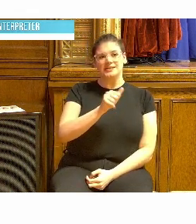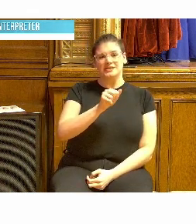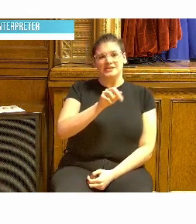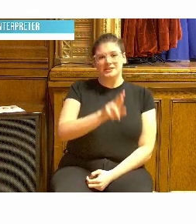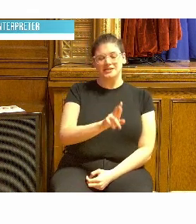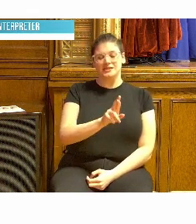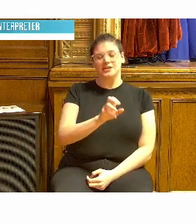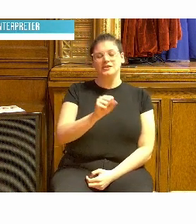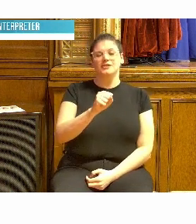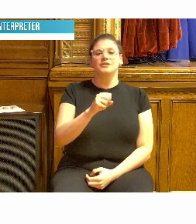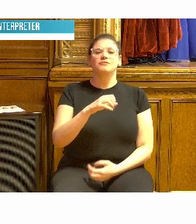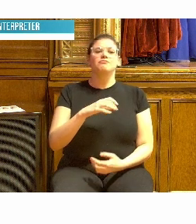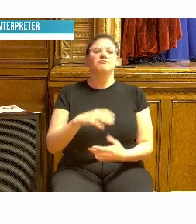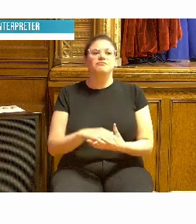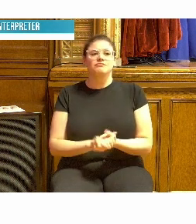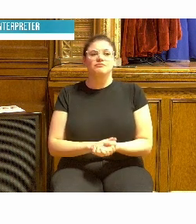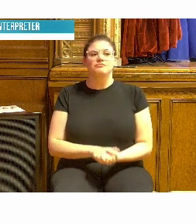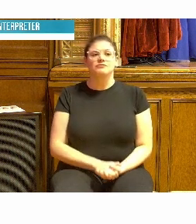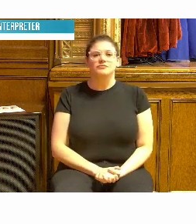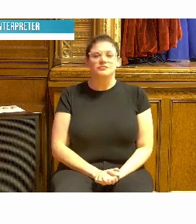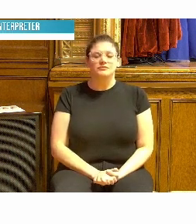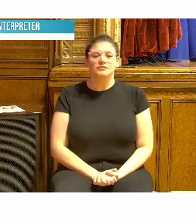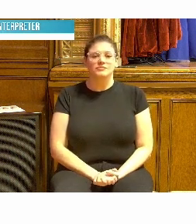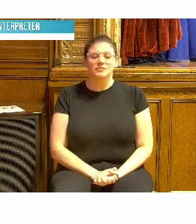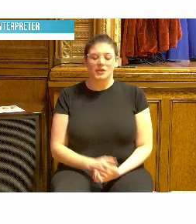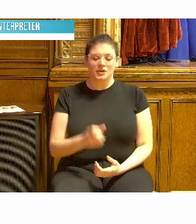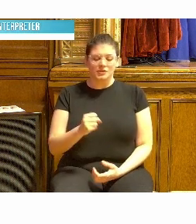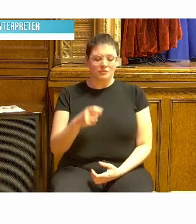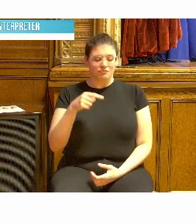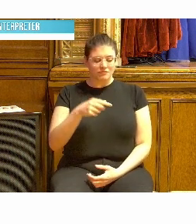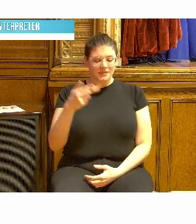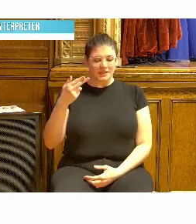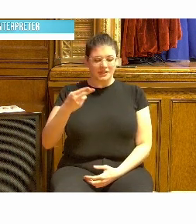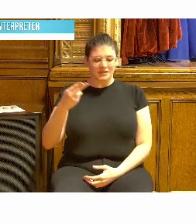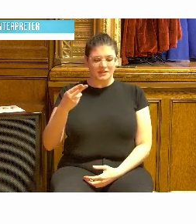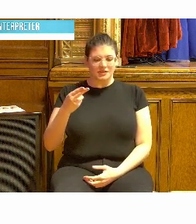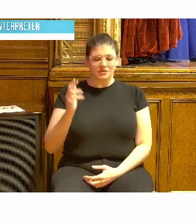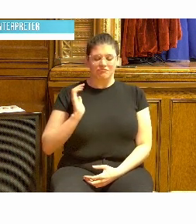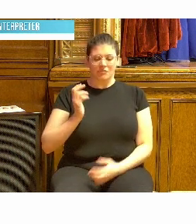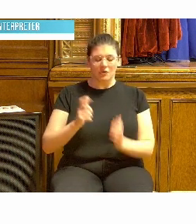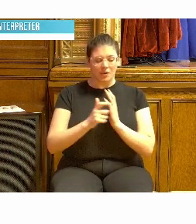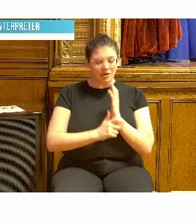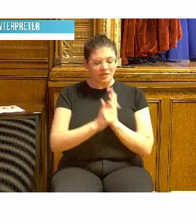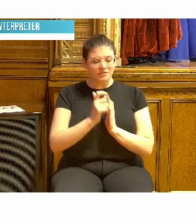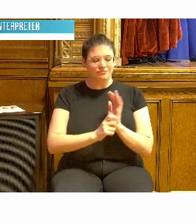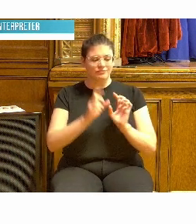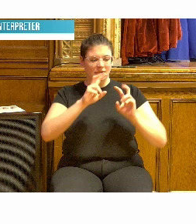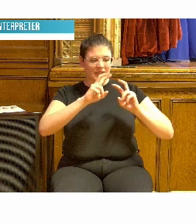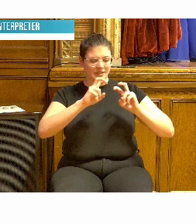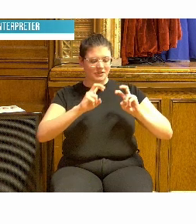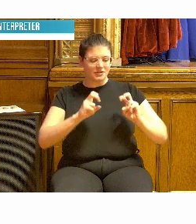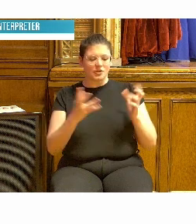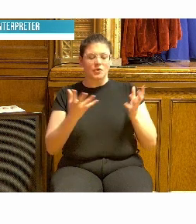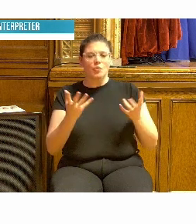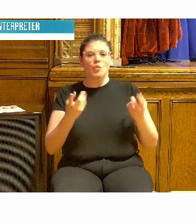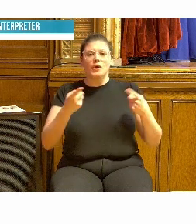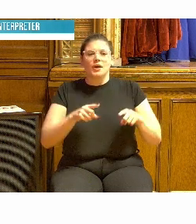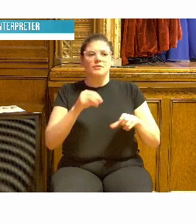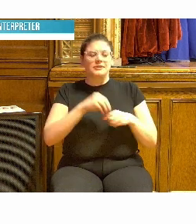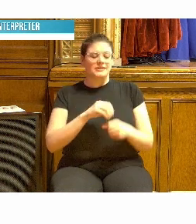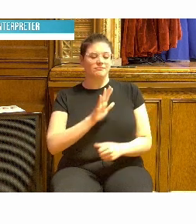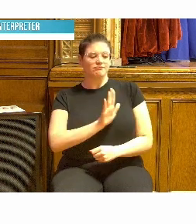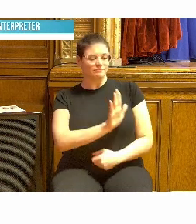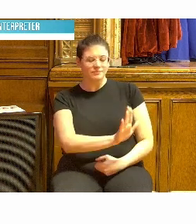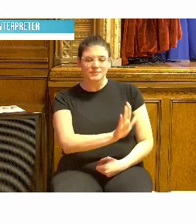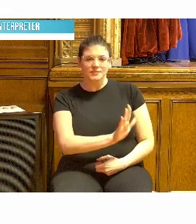Our Local History, we believe that a close examination of what happened in people's own communities is what's most effective in terms